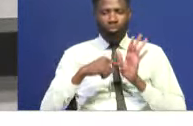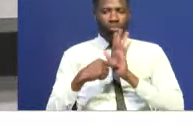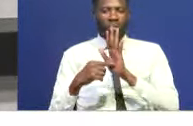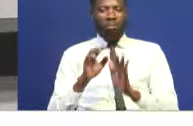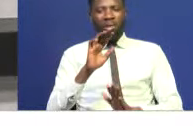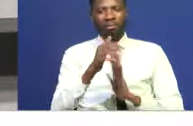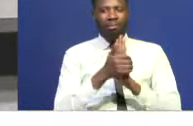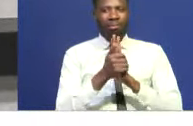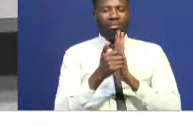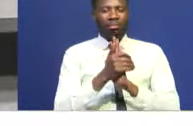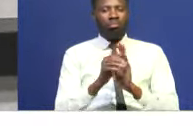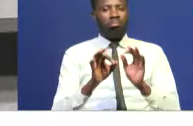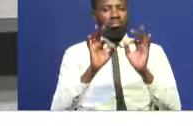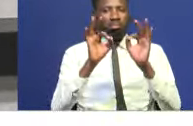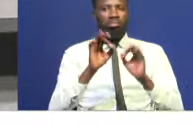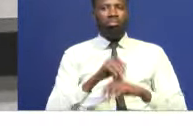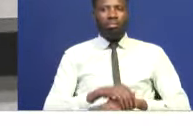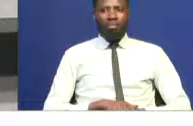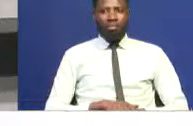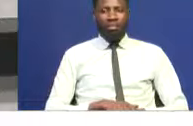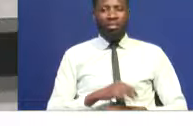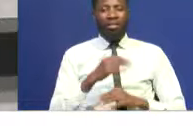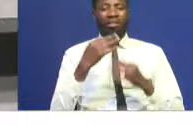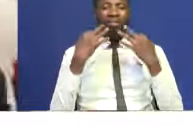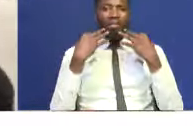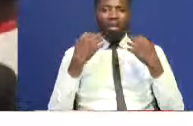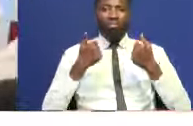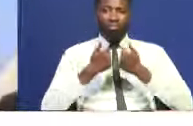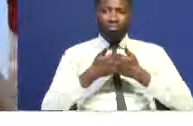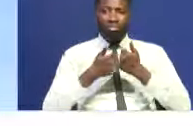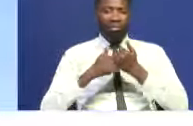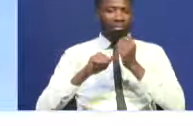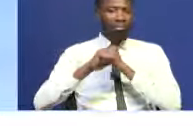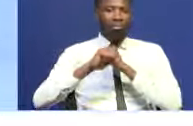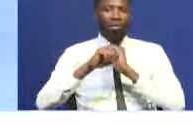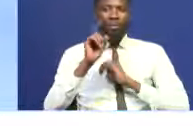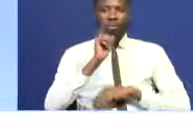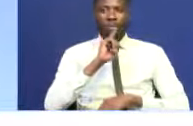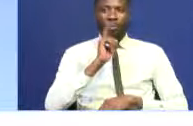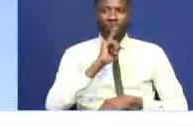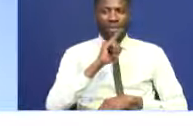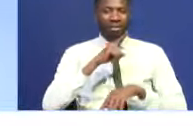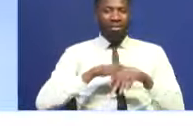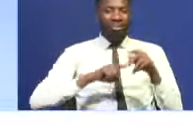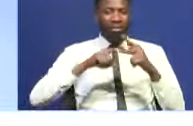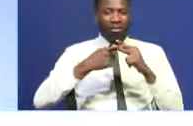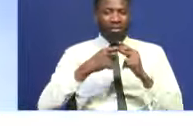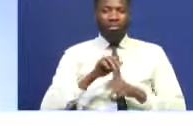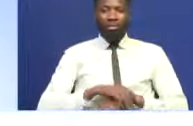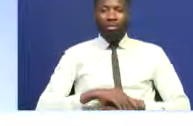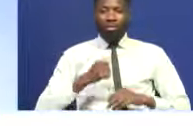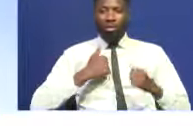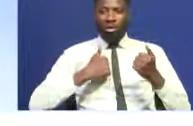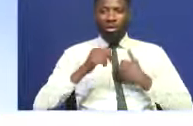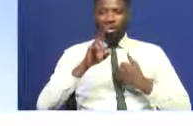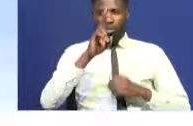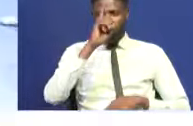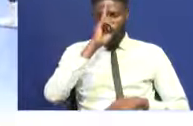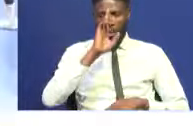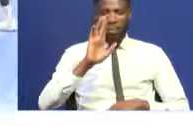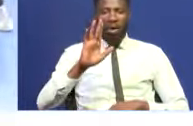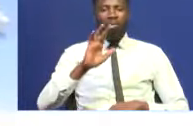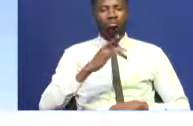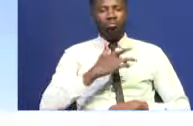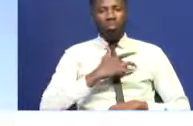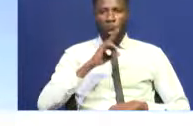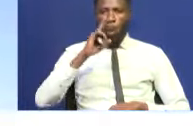skill and determination on the court. The final match was a tense affair from start to finish. Rwanda Police, fueled by a passionate